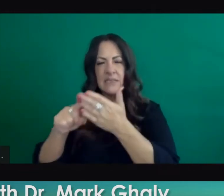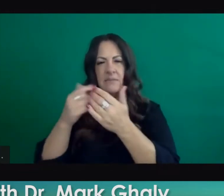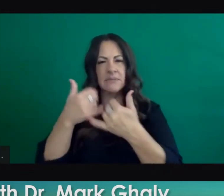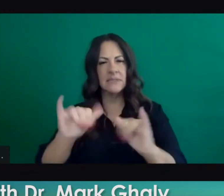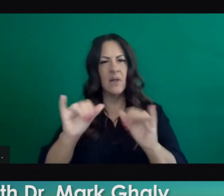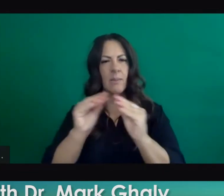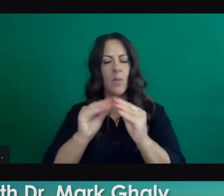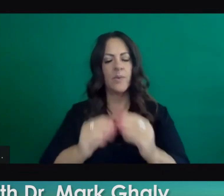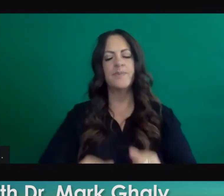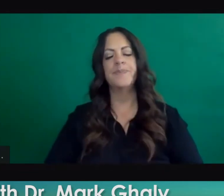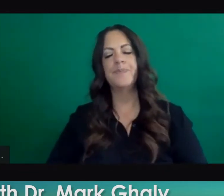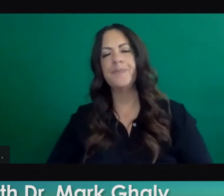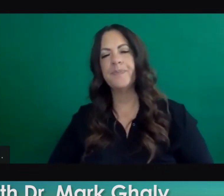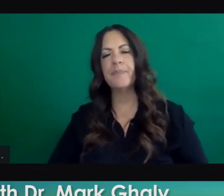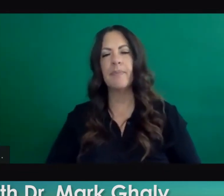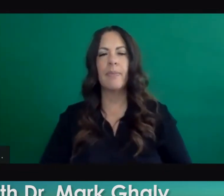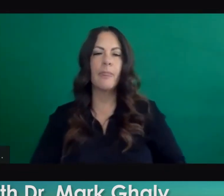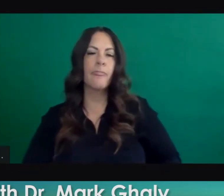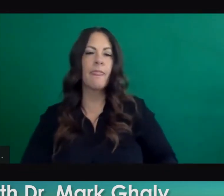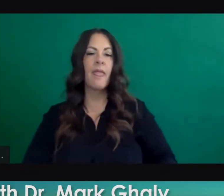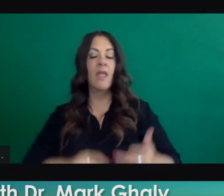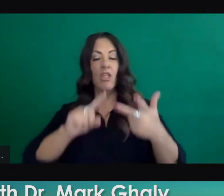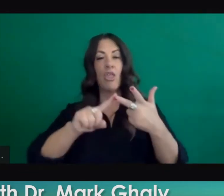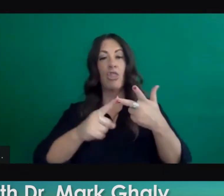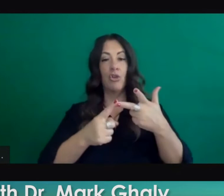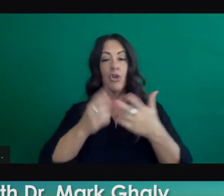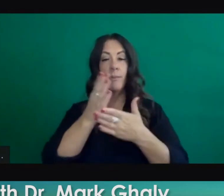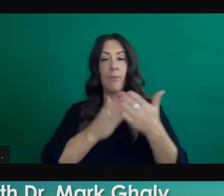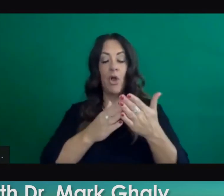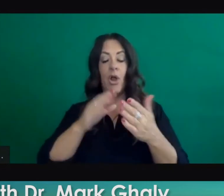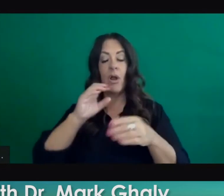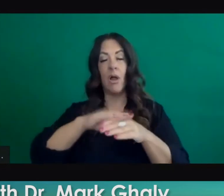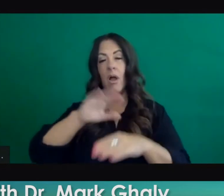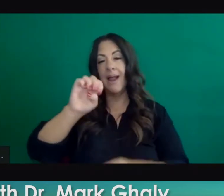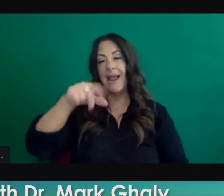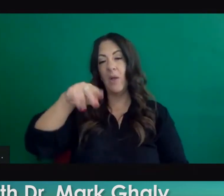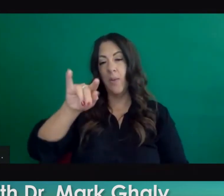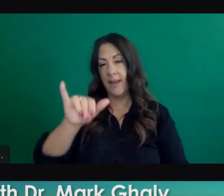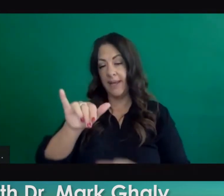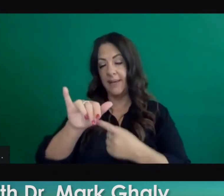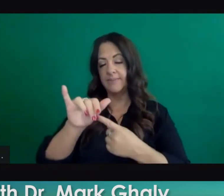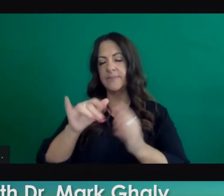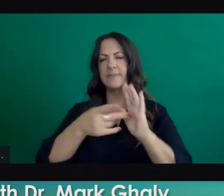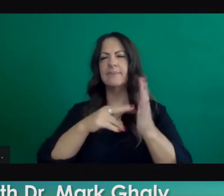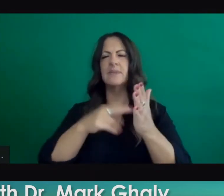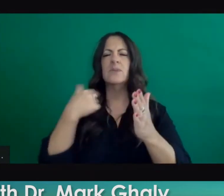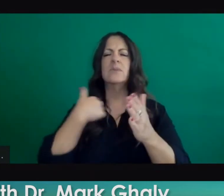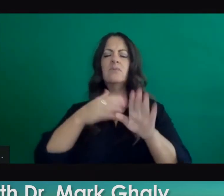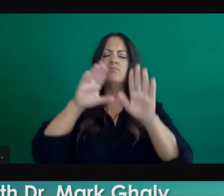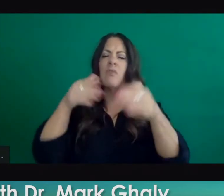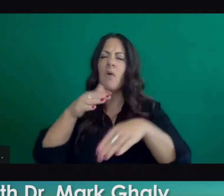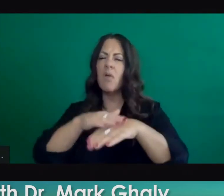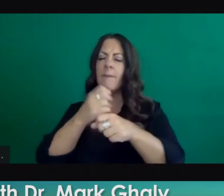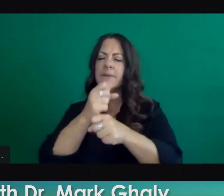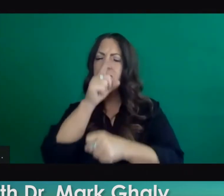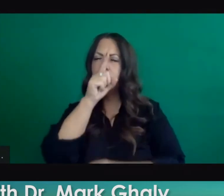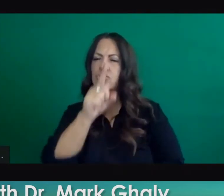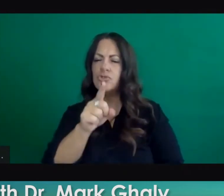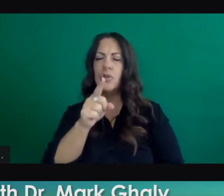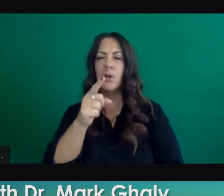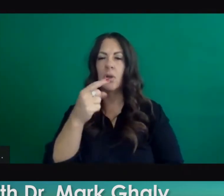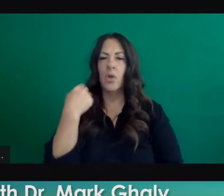of this suite or collection, this framework on equity, is a focus on ensuring that we